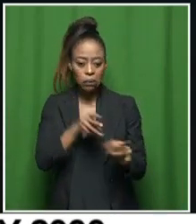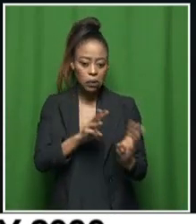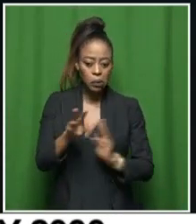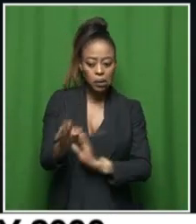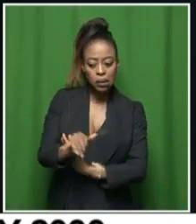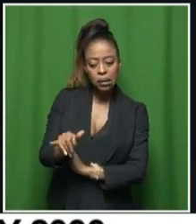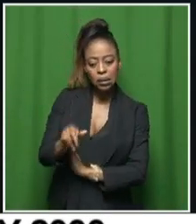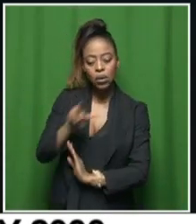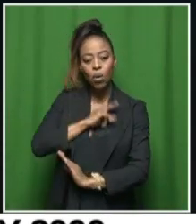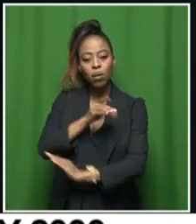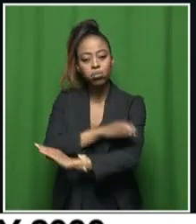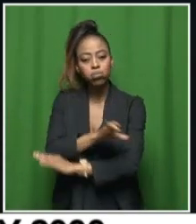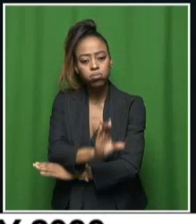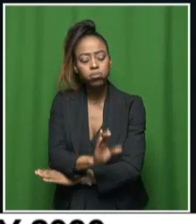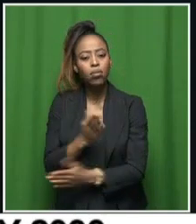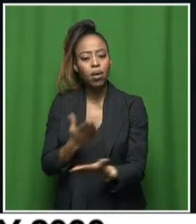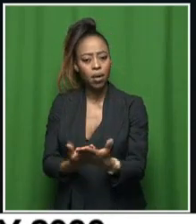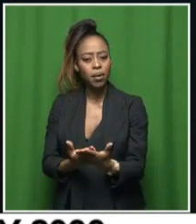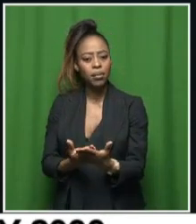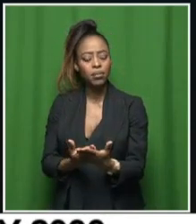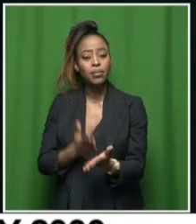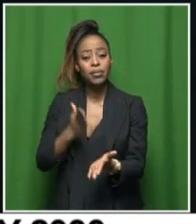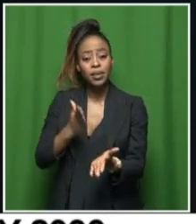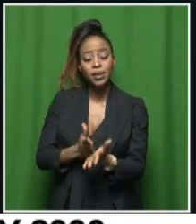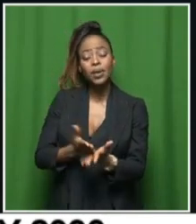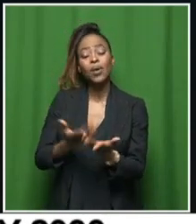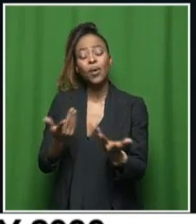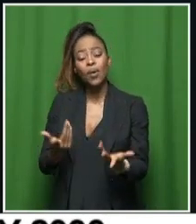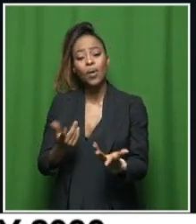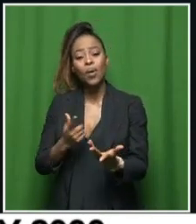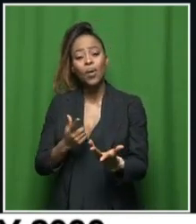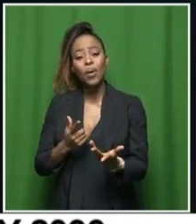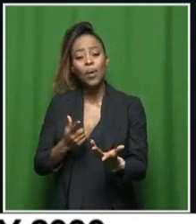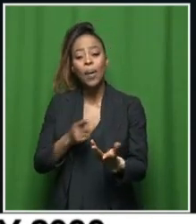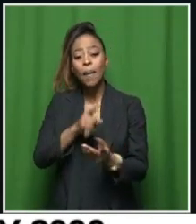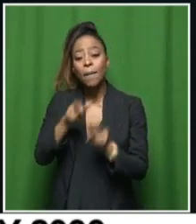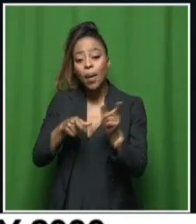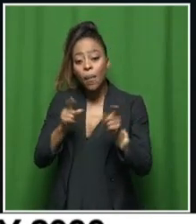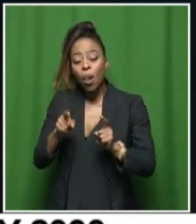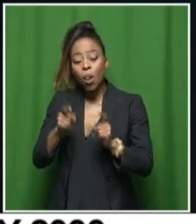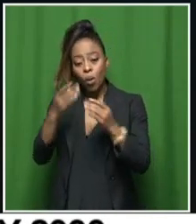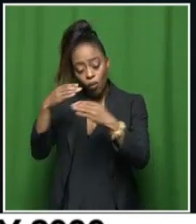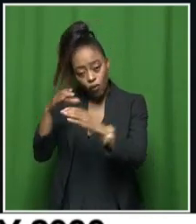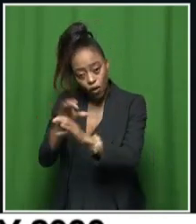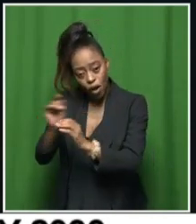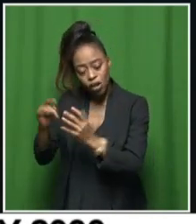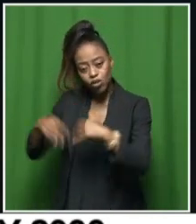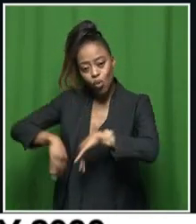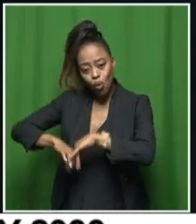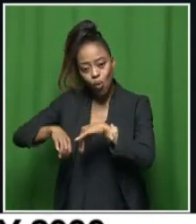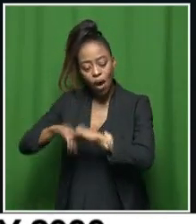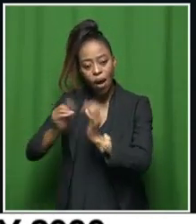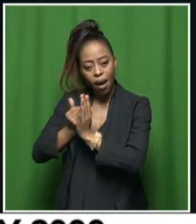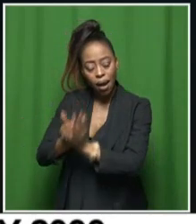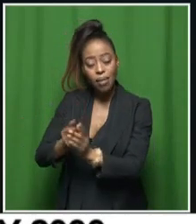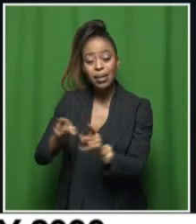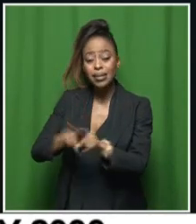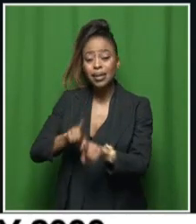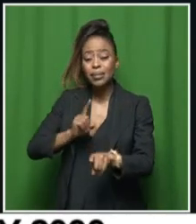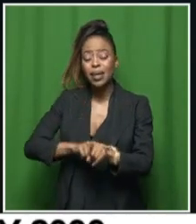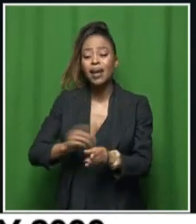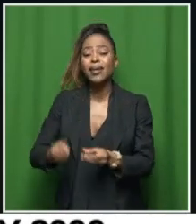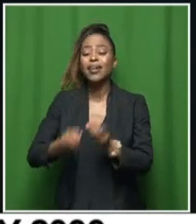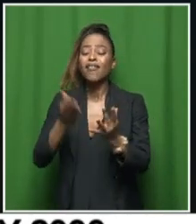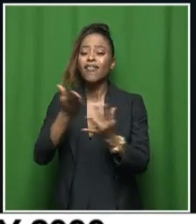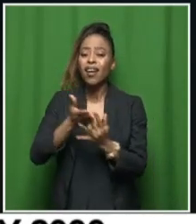really capacitating, enabling, empowering informal waste reclaimers, while also providing new access to markets through